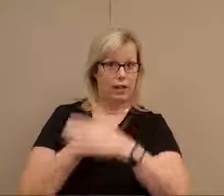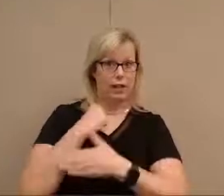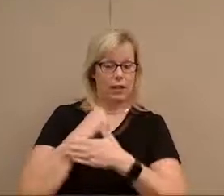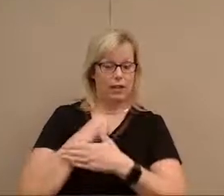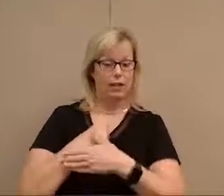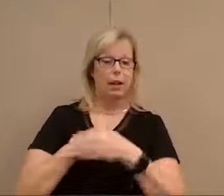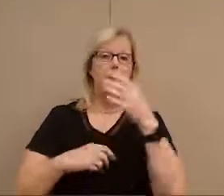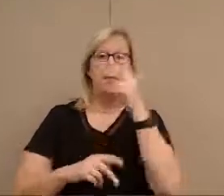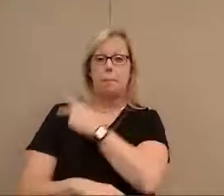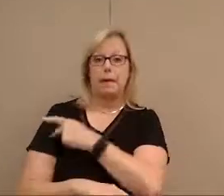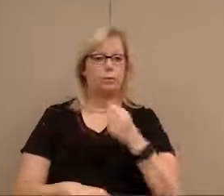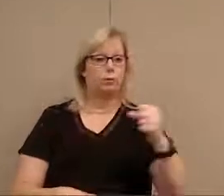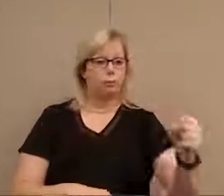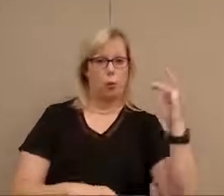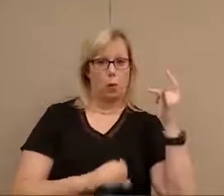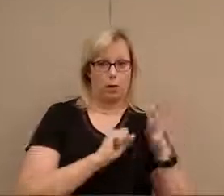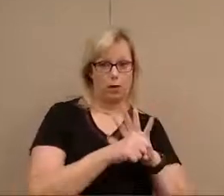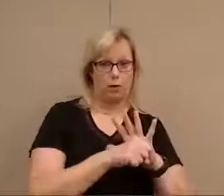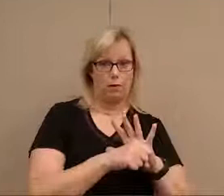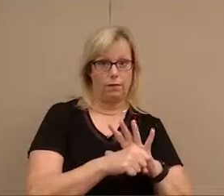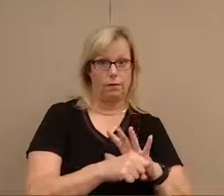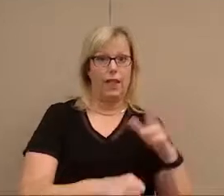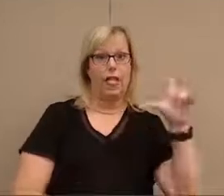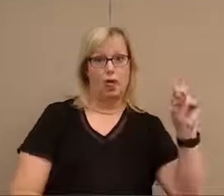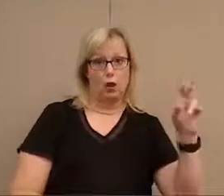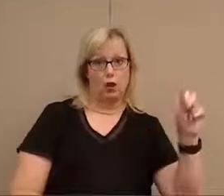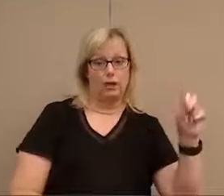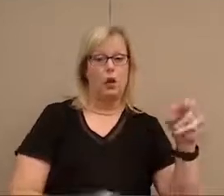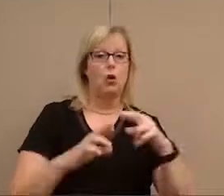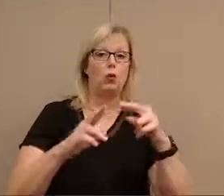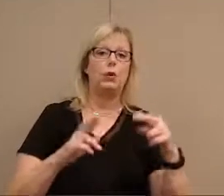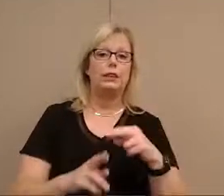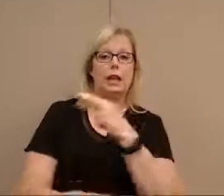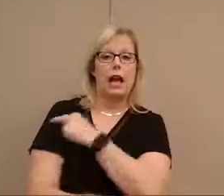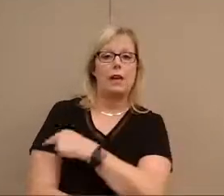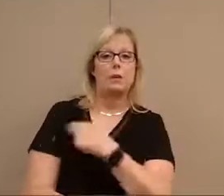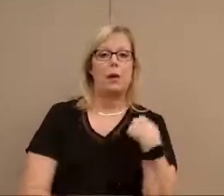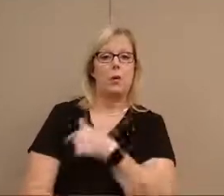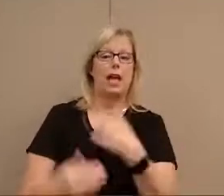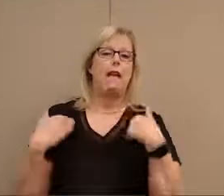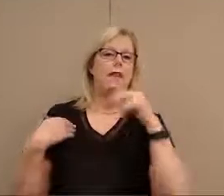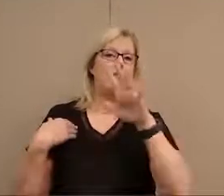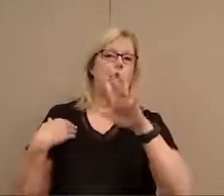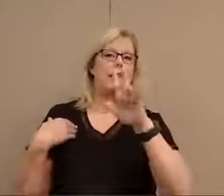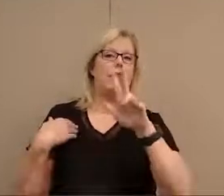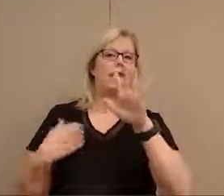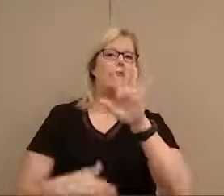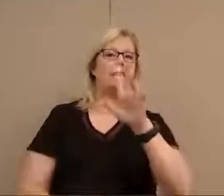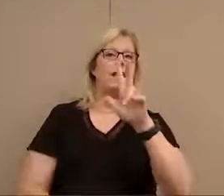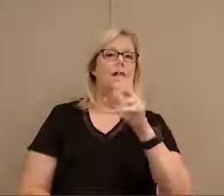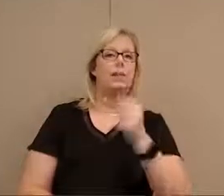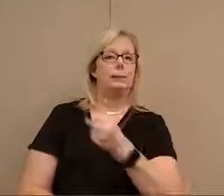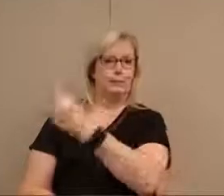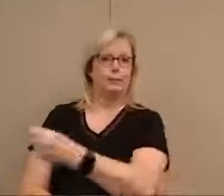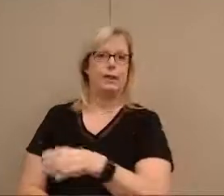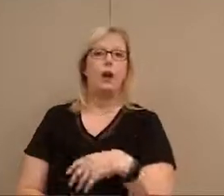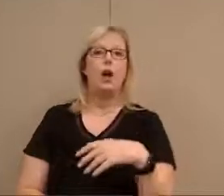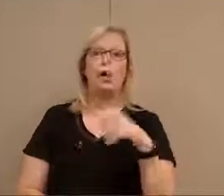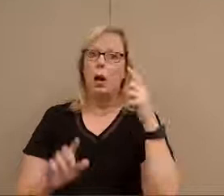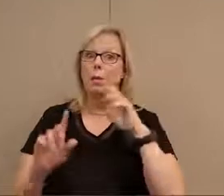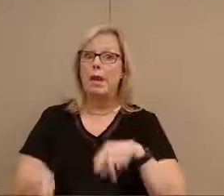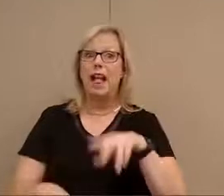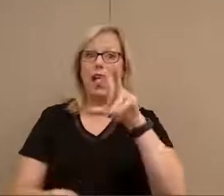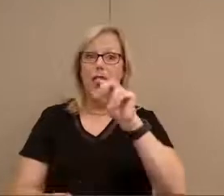COVID-related hospitalized patients in St. Clair County is at 30. Regionally, we're at 53. Folks, I'm going to repeat that. We have